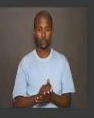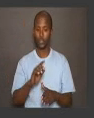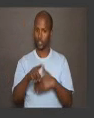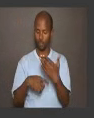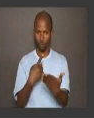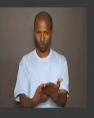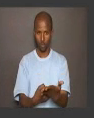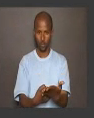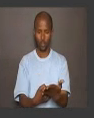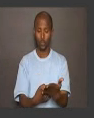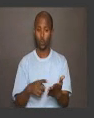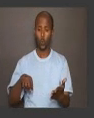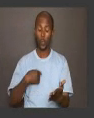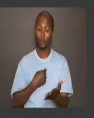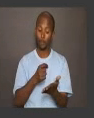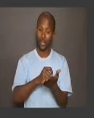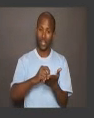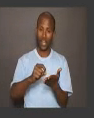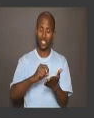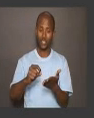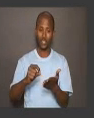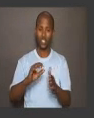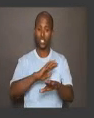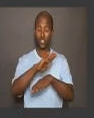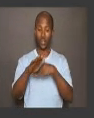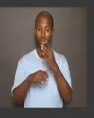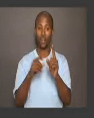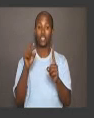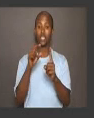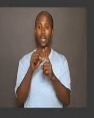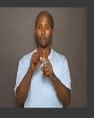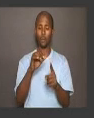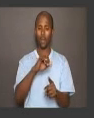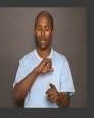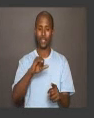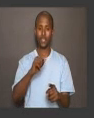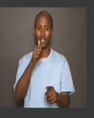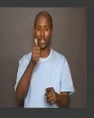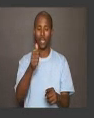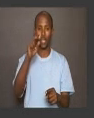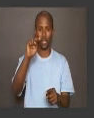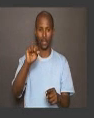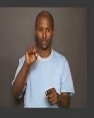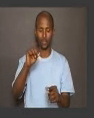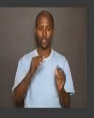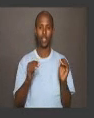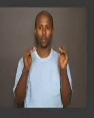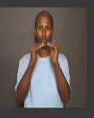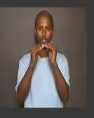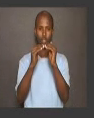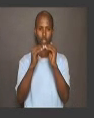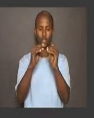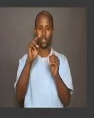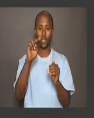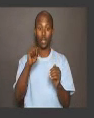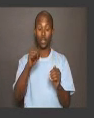Therefore, we may write the general term as an equals